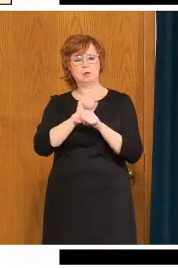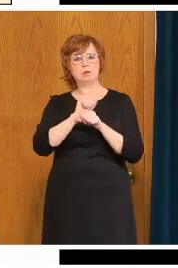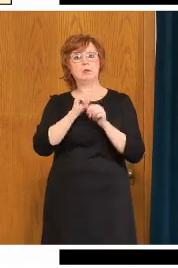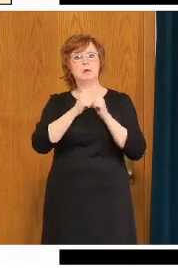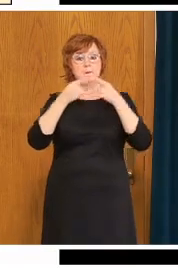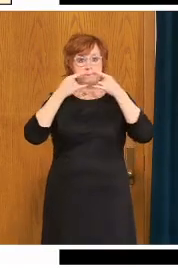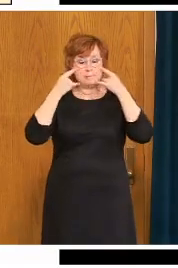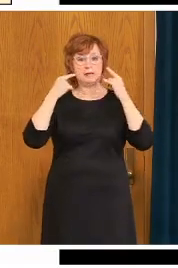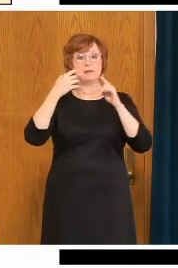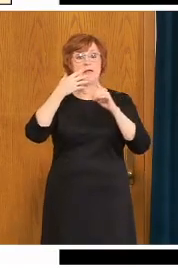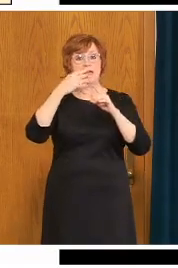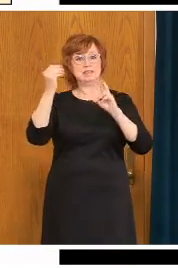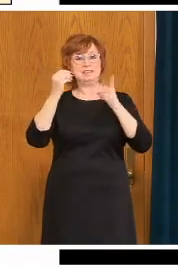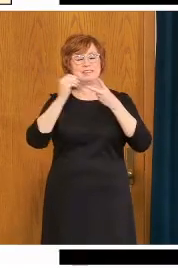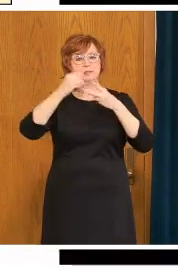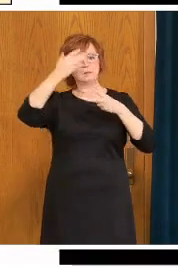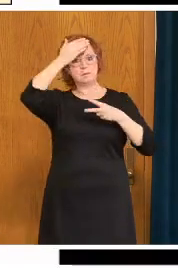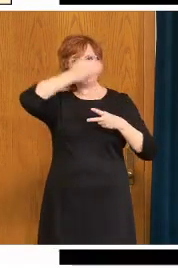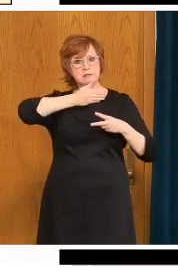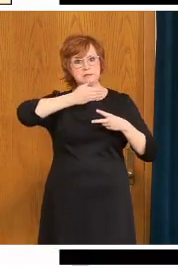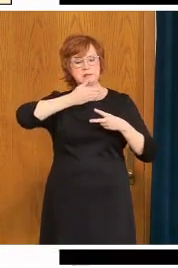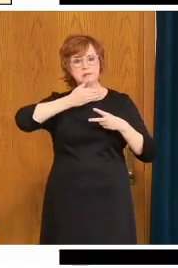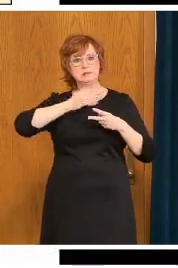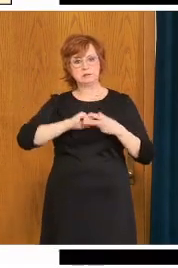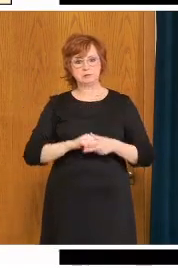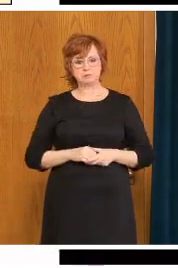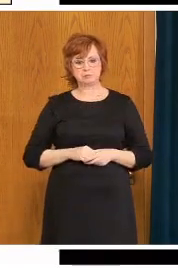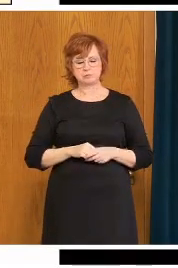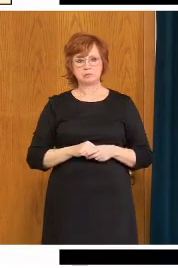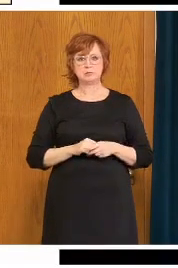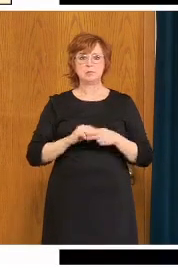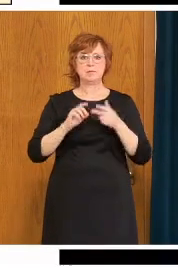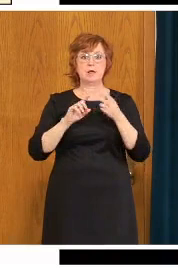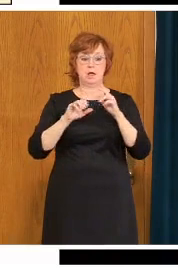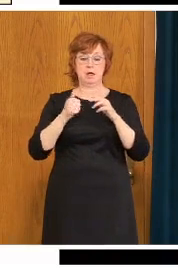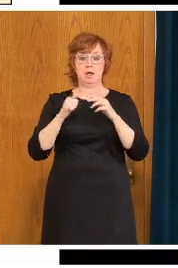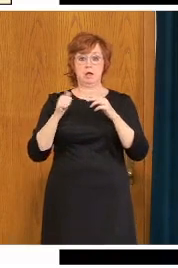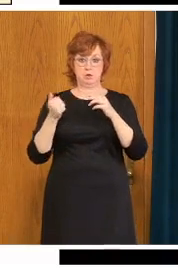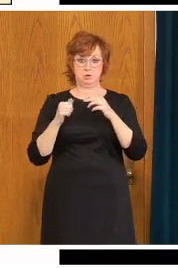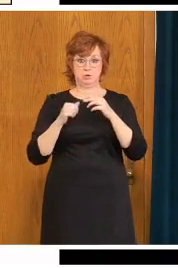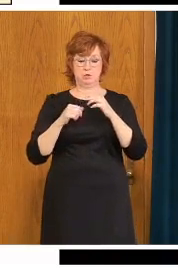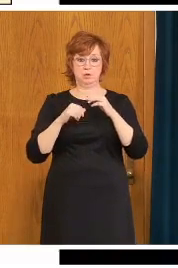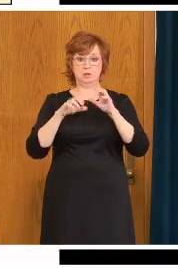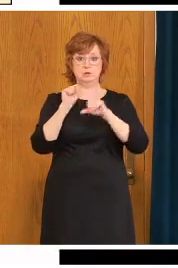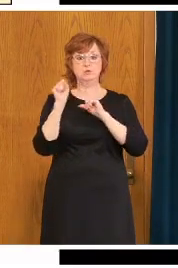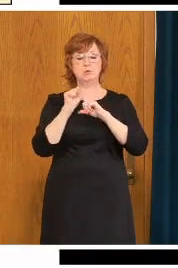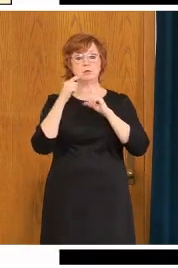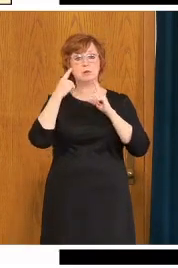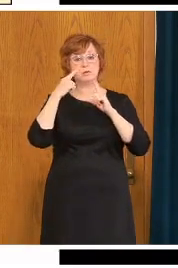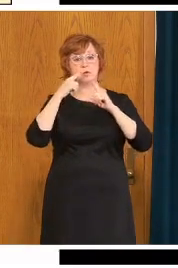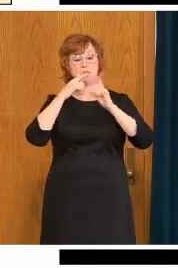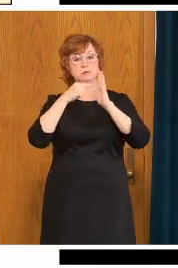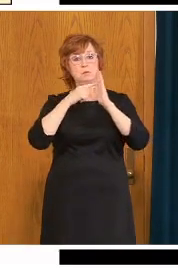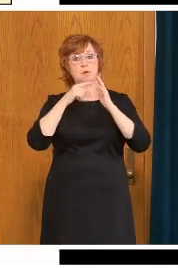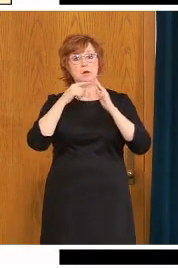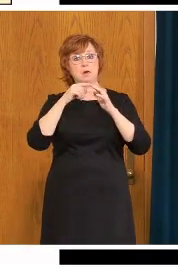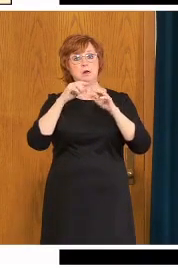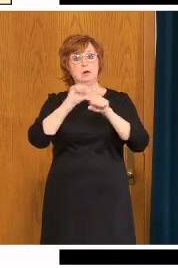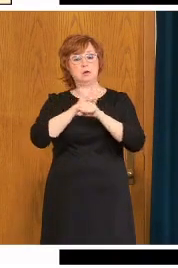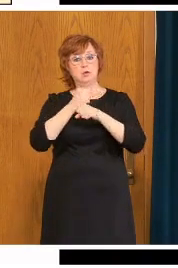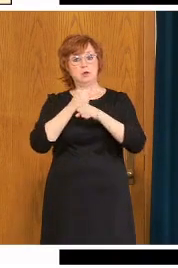closer than 2 meters, being especially careful around break times, and of course, quickly isolating if you're symptomatic and